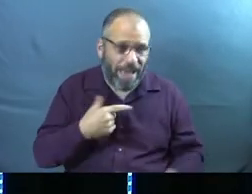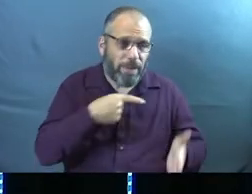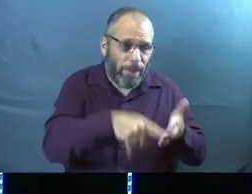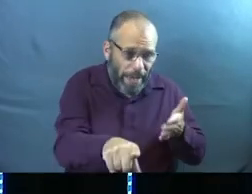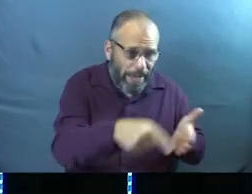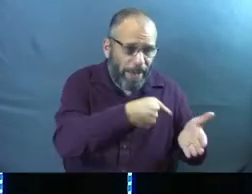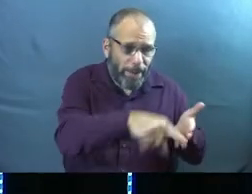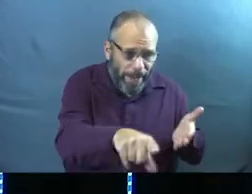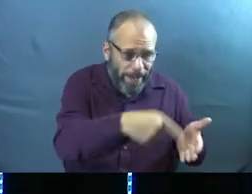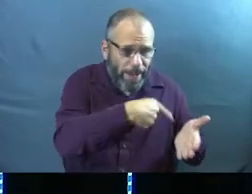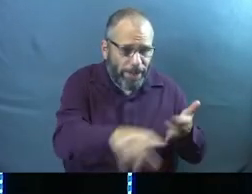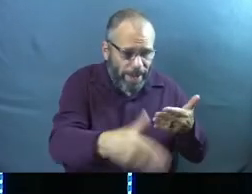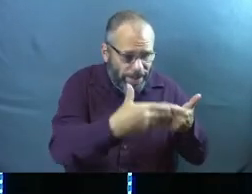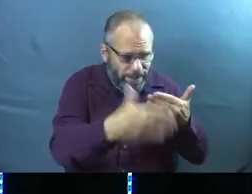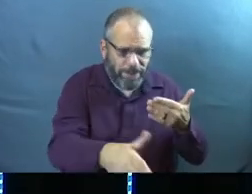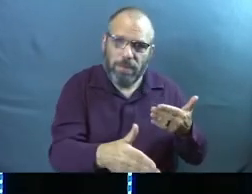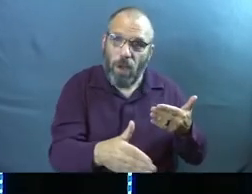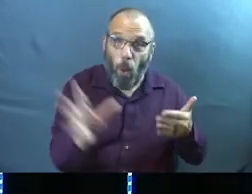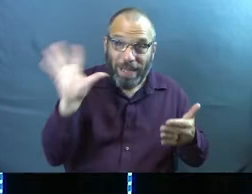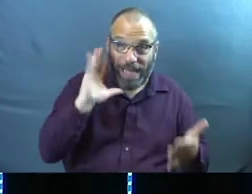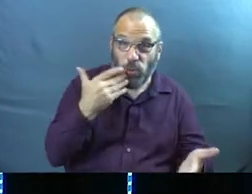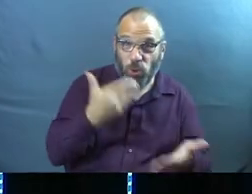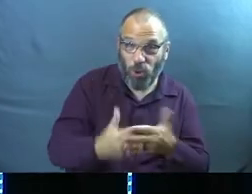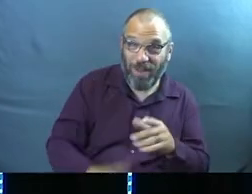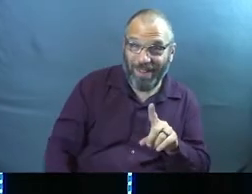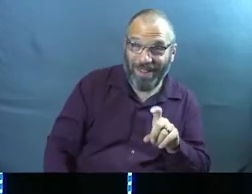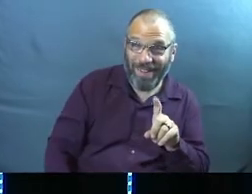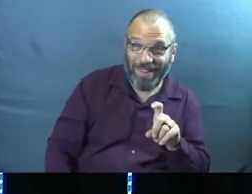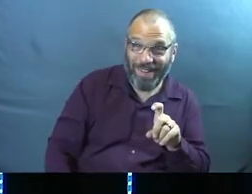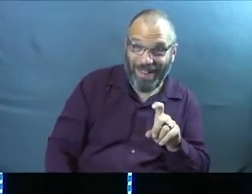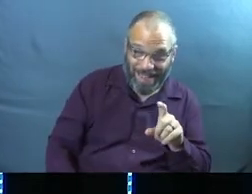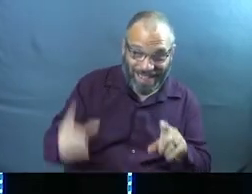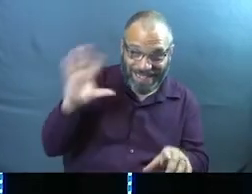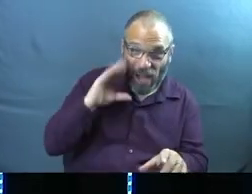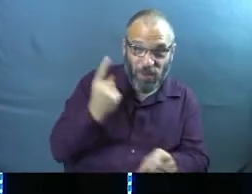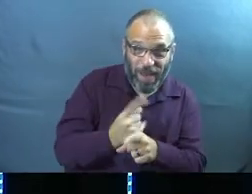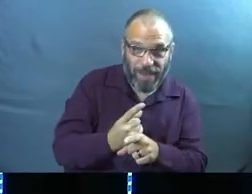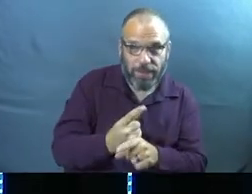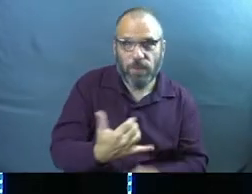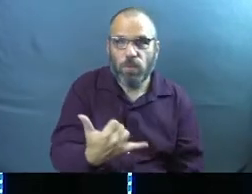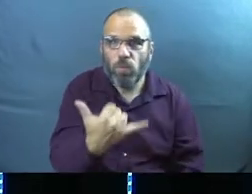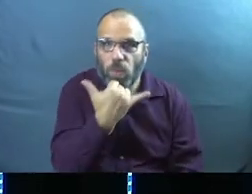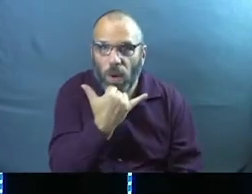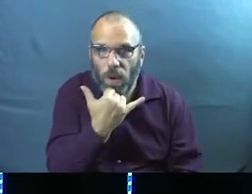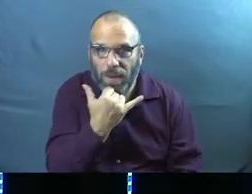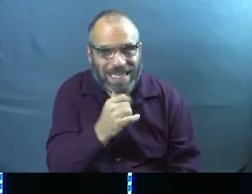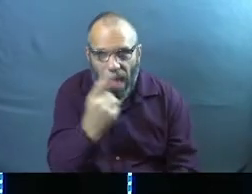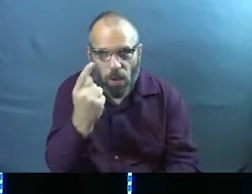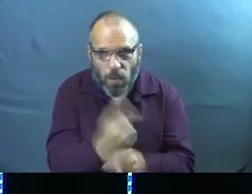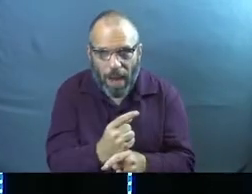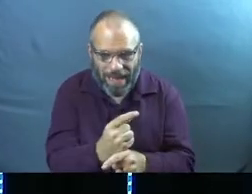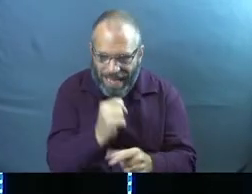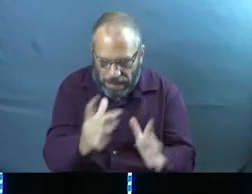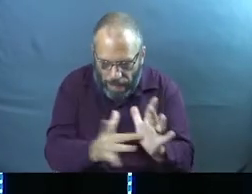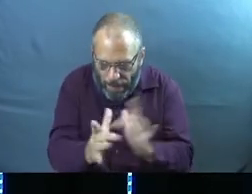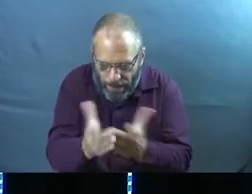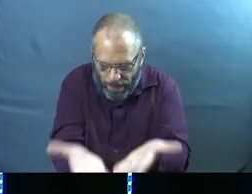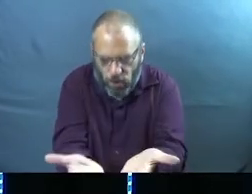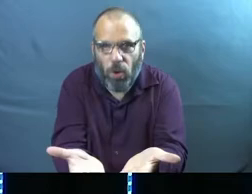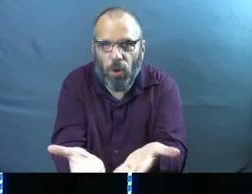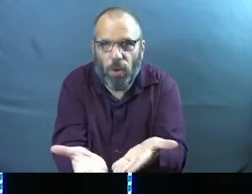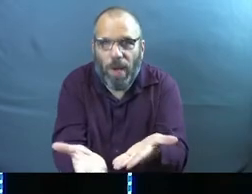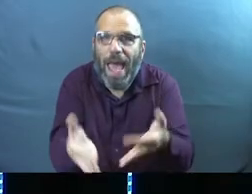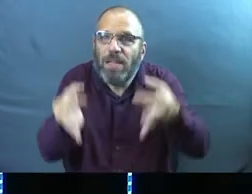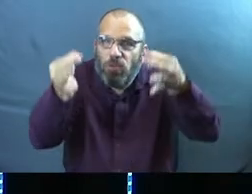paying. And it sounds good. It sounds right, but it's not. And it's not scriptural. And you